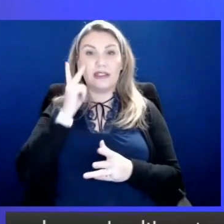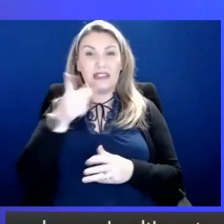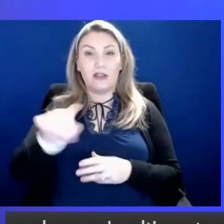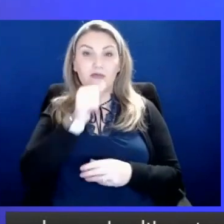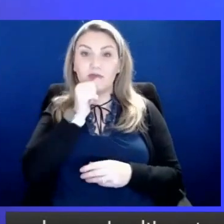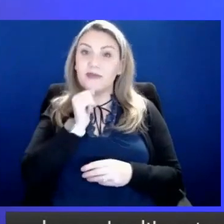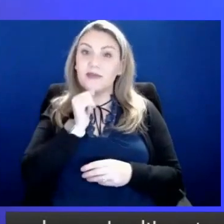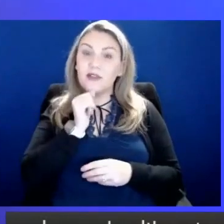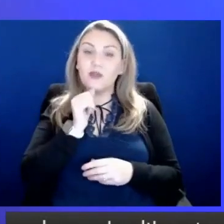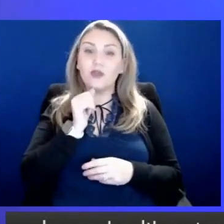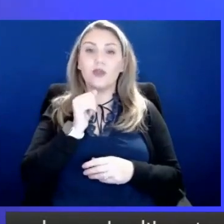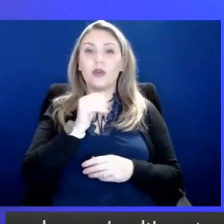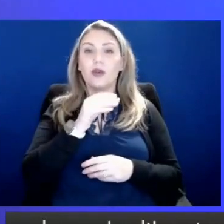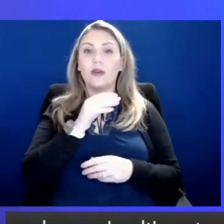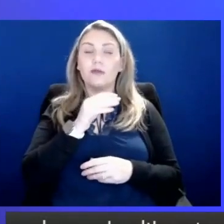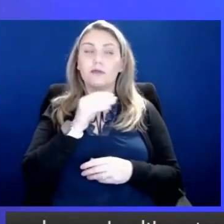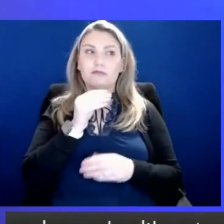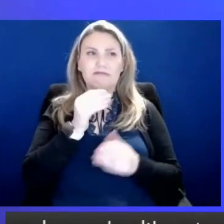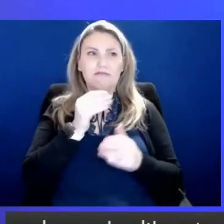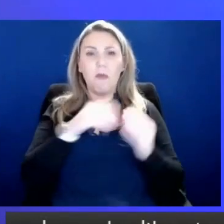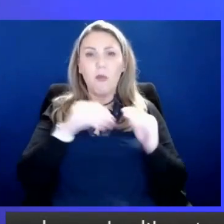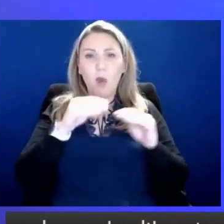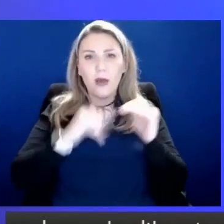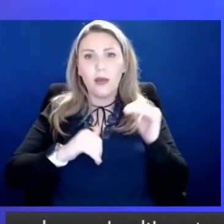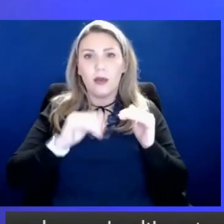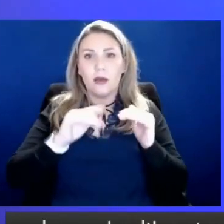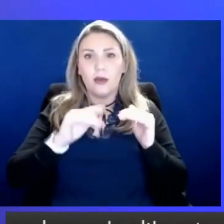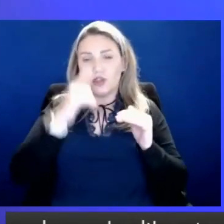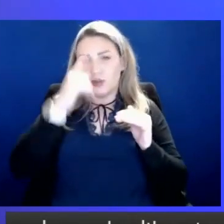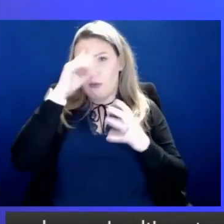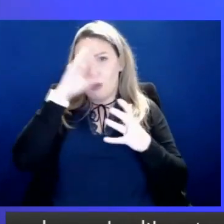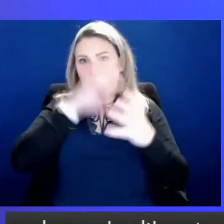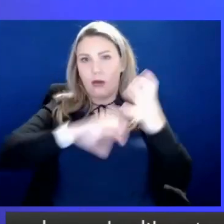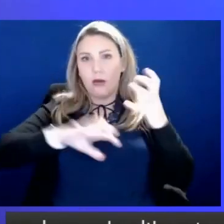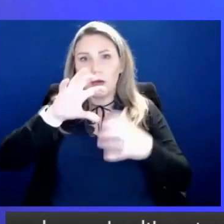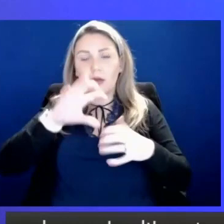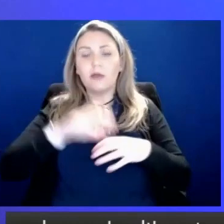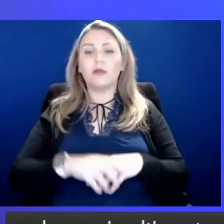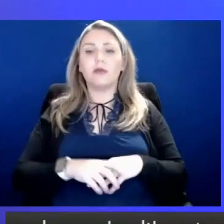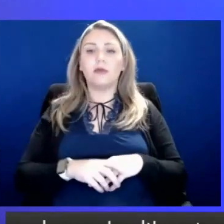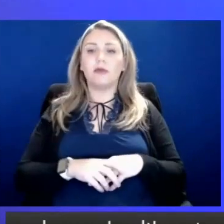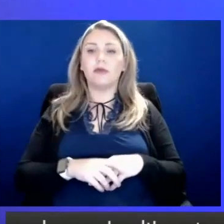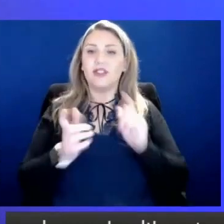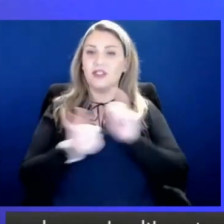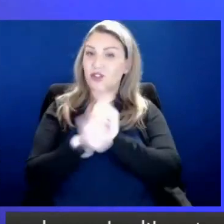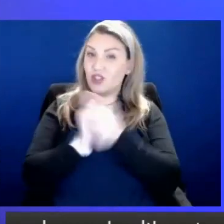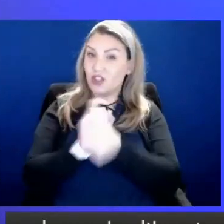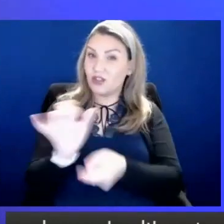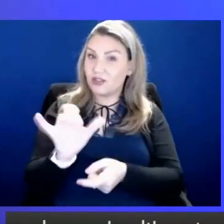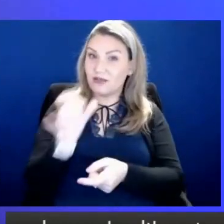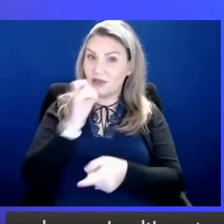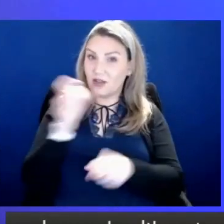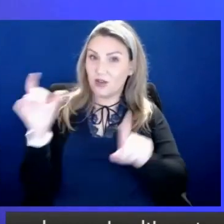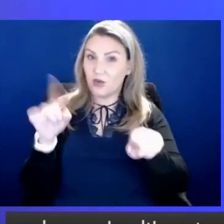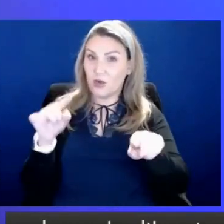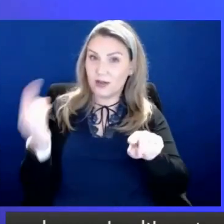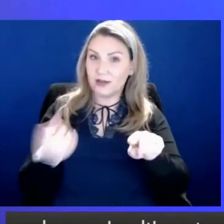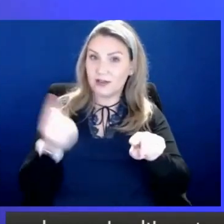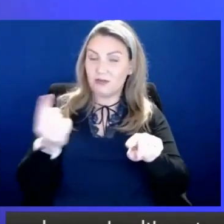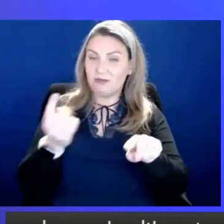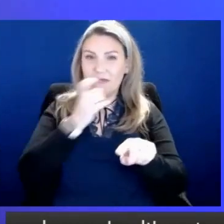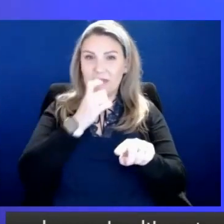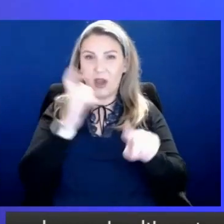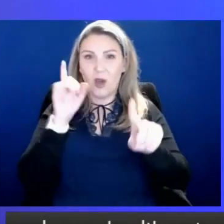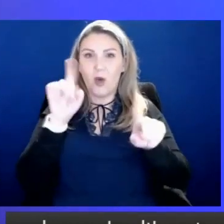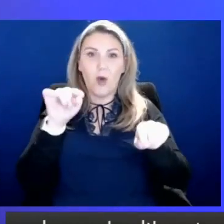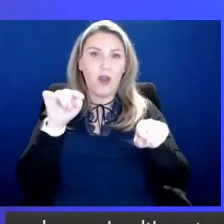beyond the brain fog, that and changes like not going to something, like Kelly talked about, not going out with her nurse